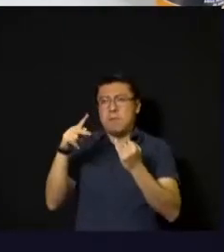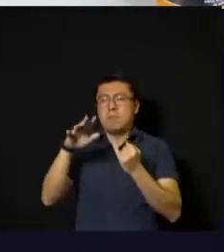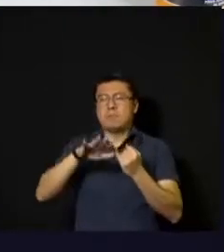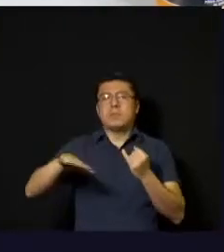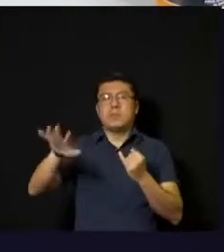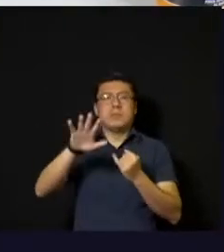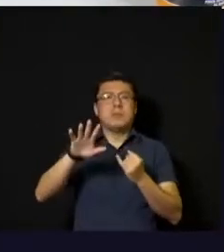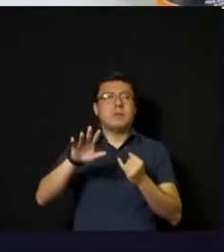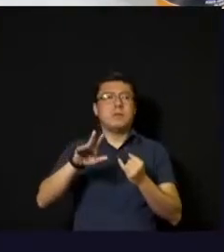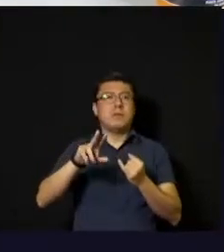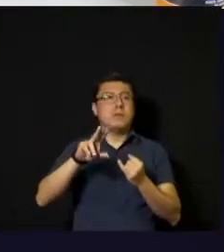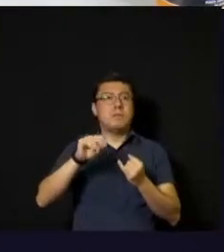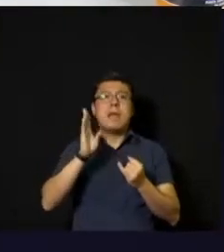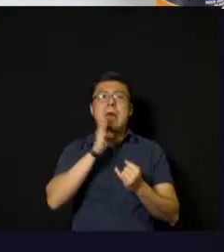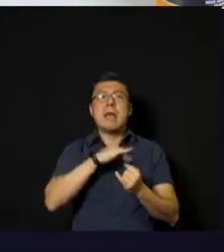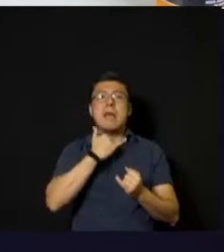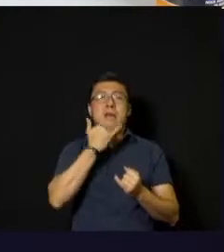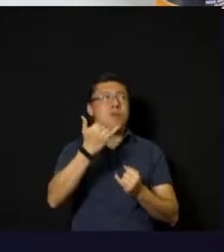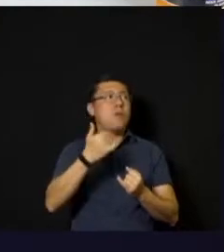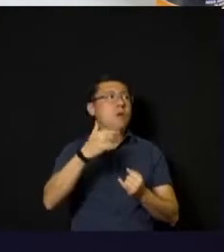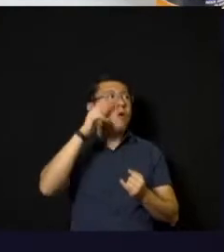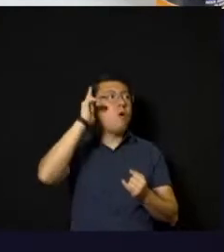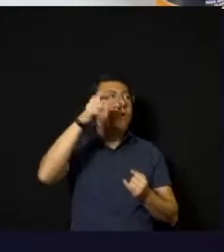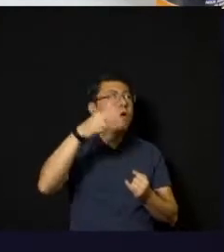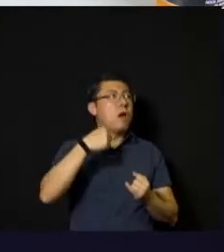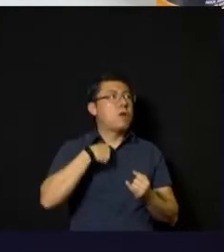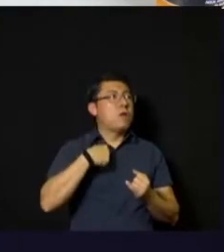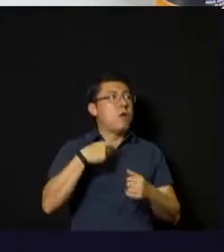just say, "Hey, I sell say too."